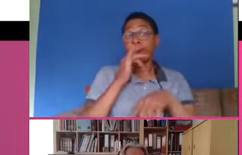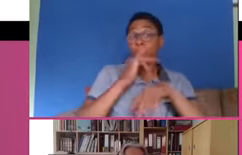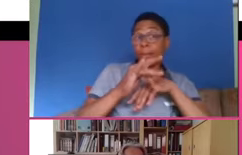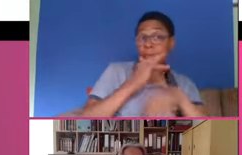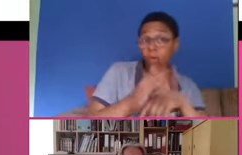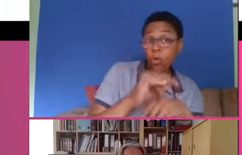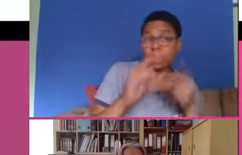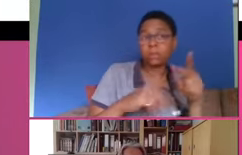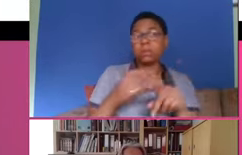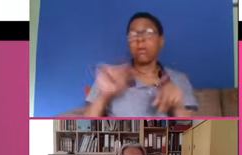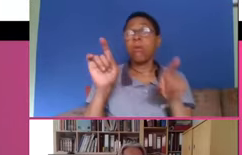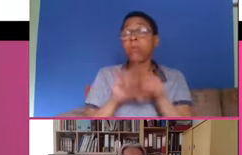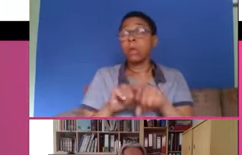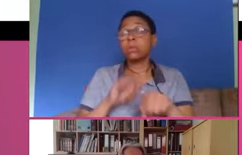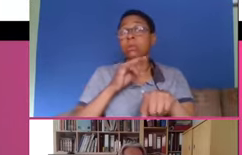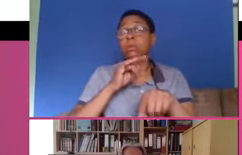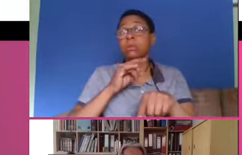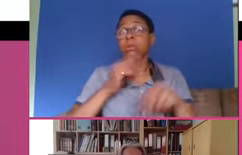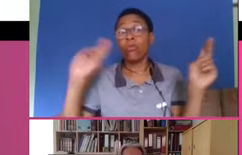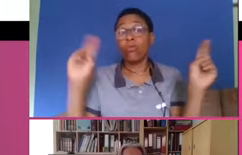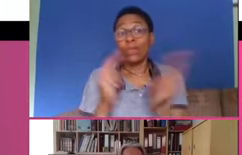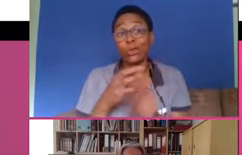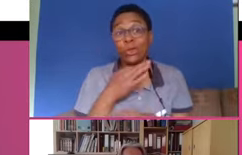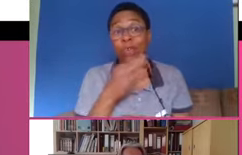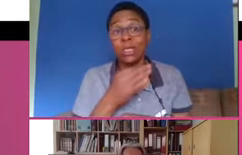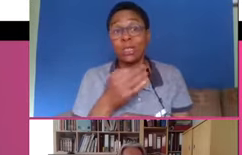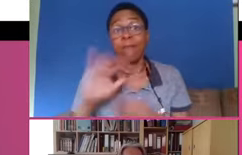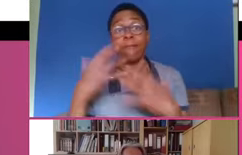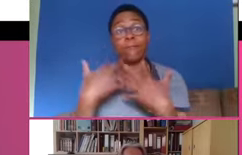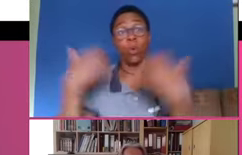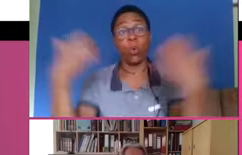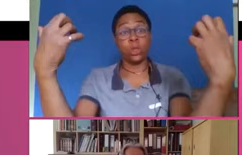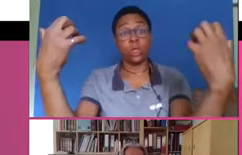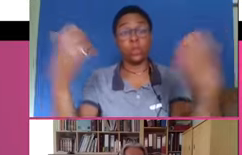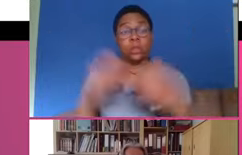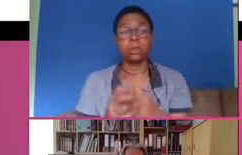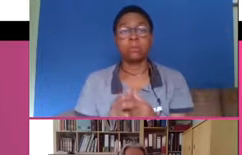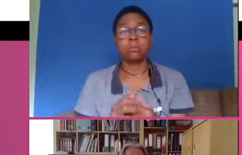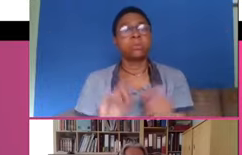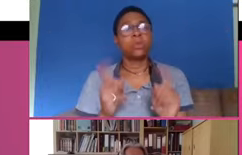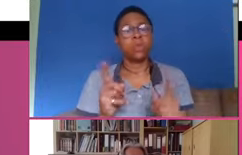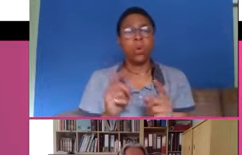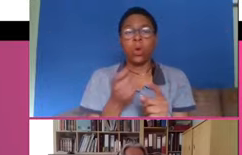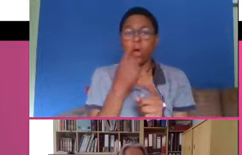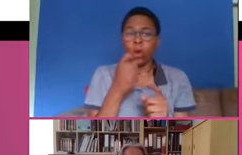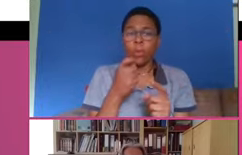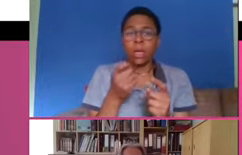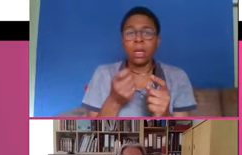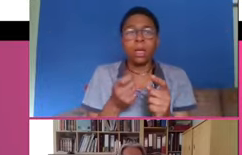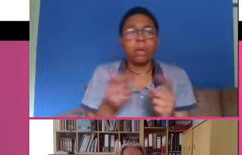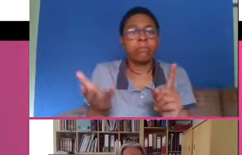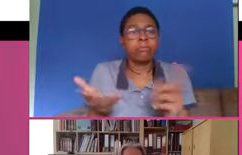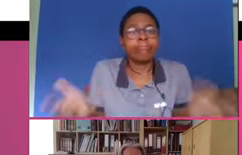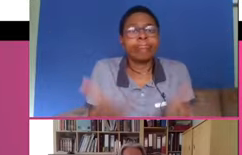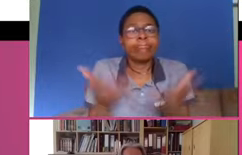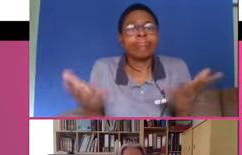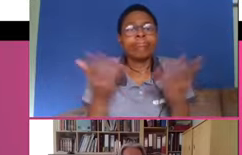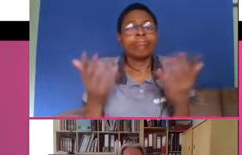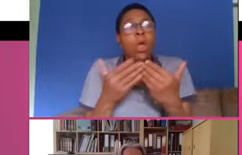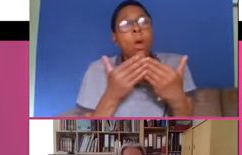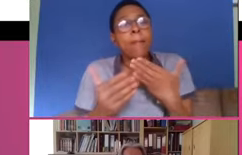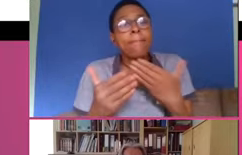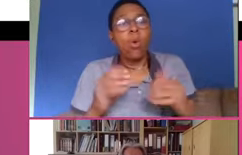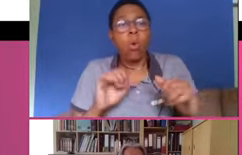Mitigating actions can include the following: further increasing frequency of hand washing and surface cleaning, keeping the activity